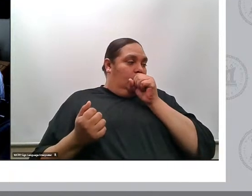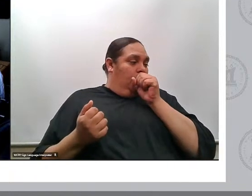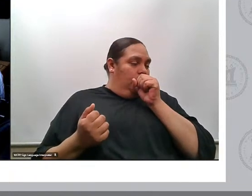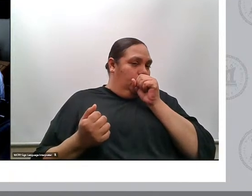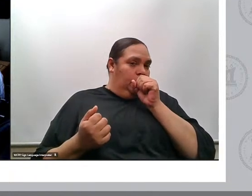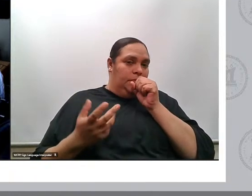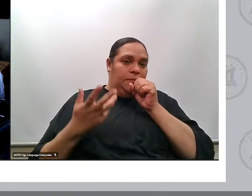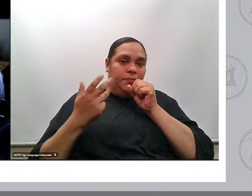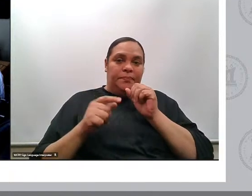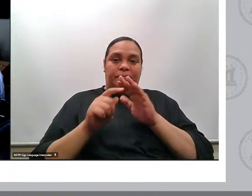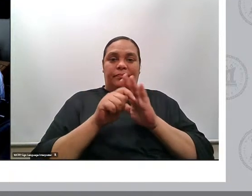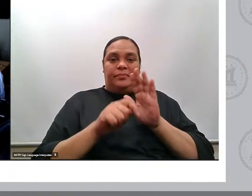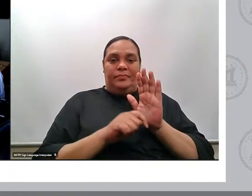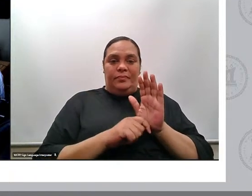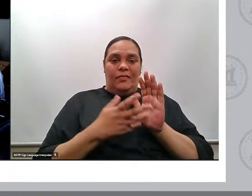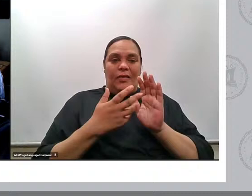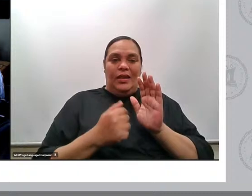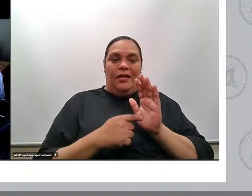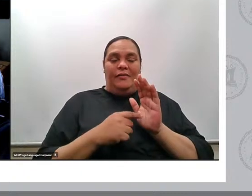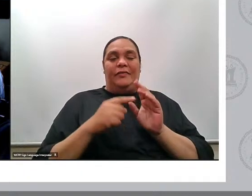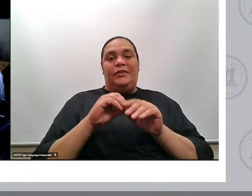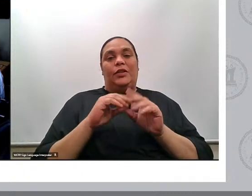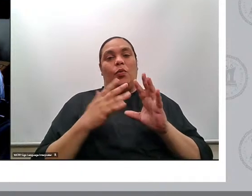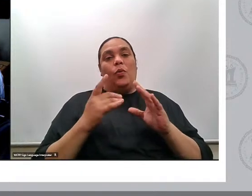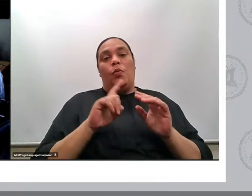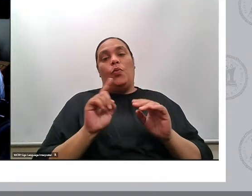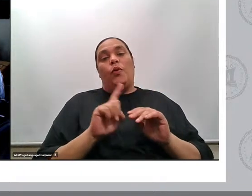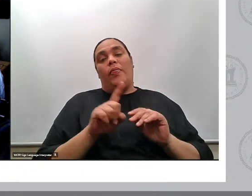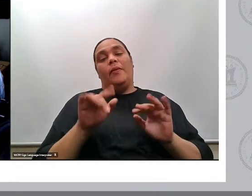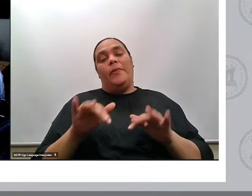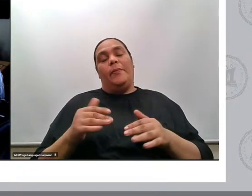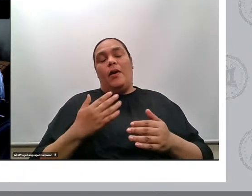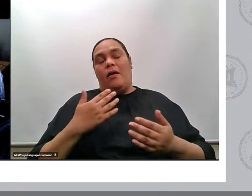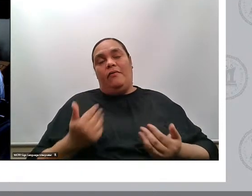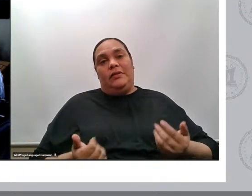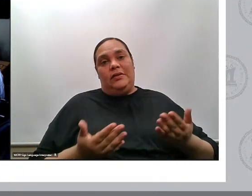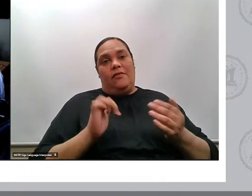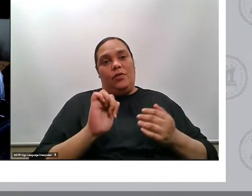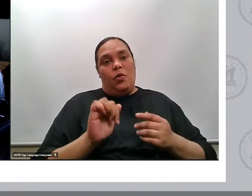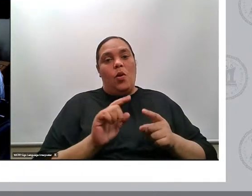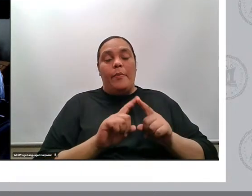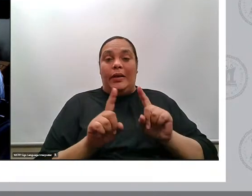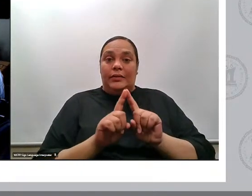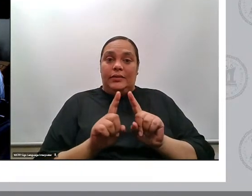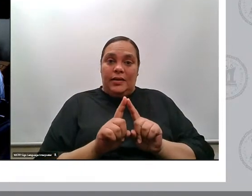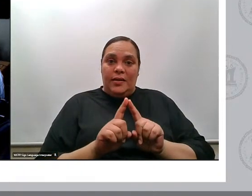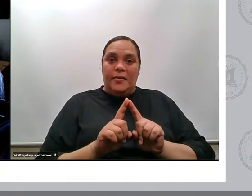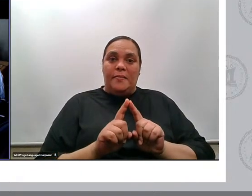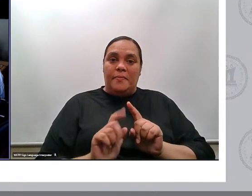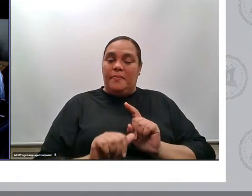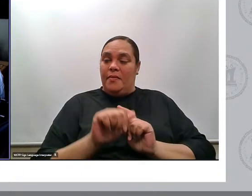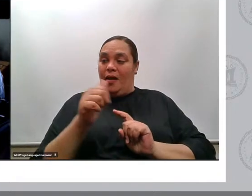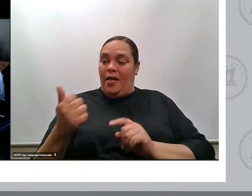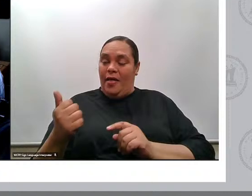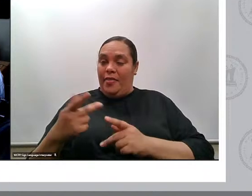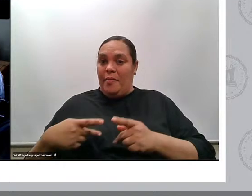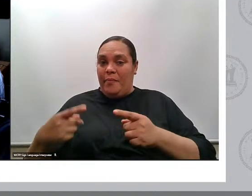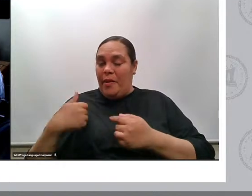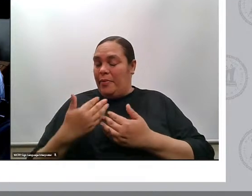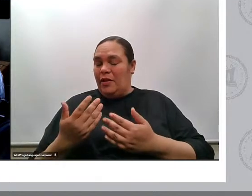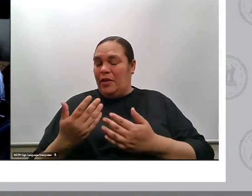the terms during which those people have served, but then in other cases we don't